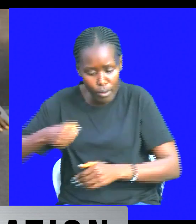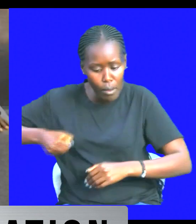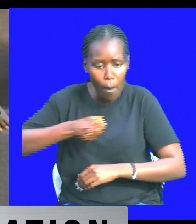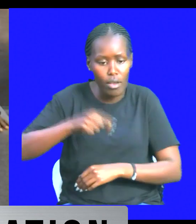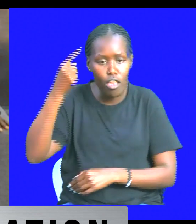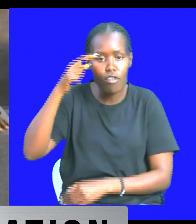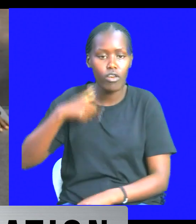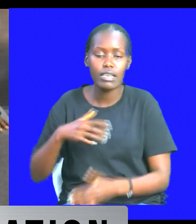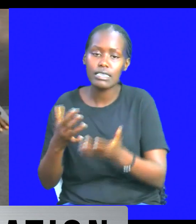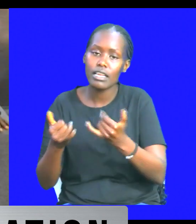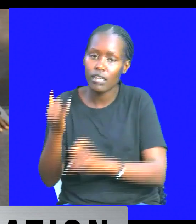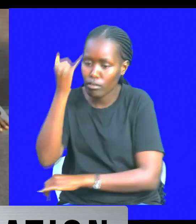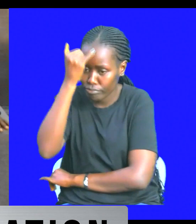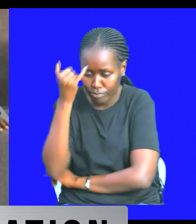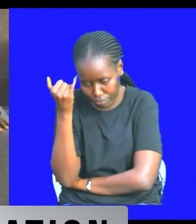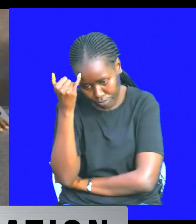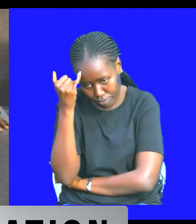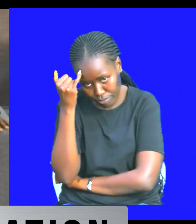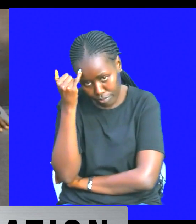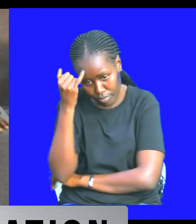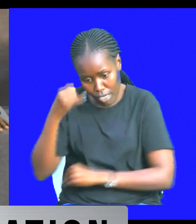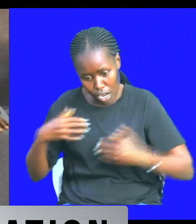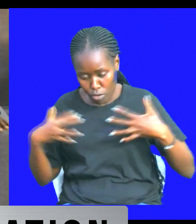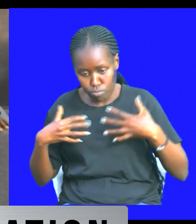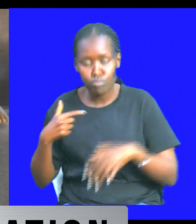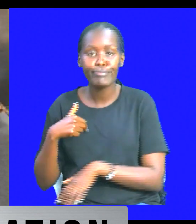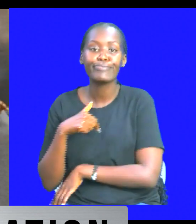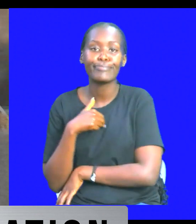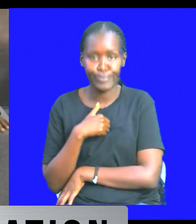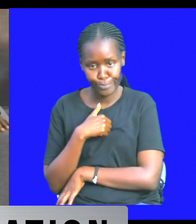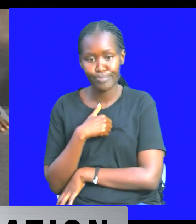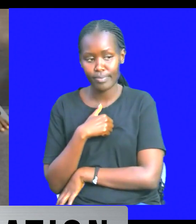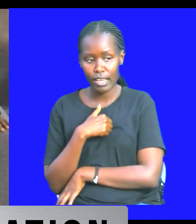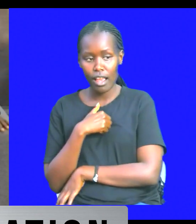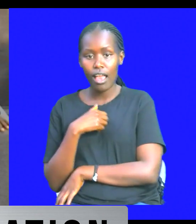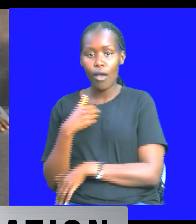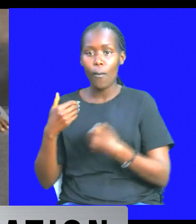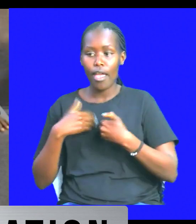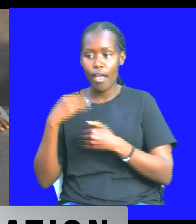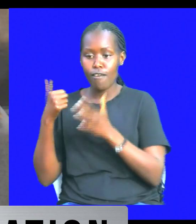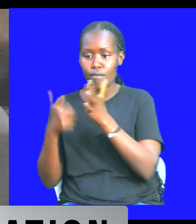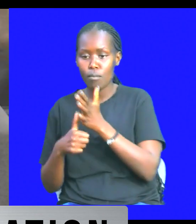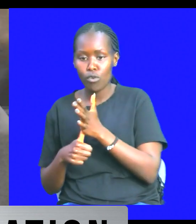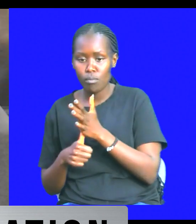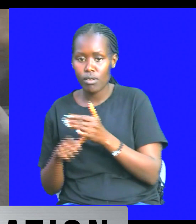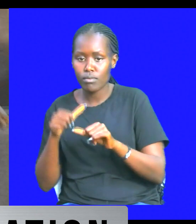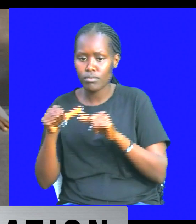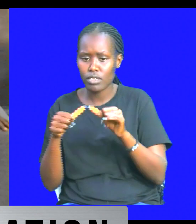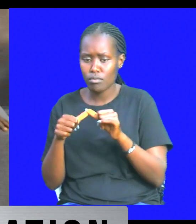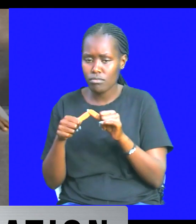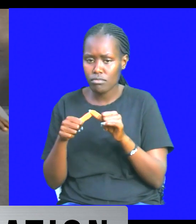us. And now, Jonah, shock on us. We are hearing issues about an 18%,